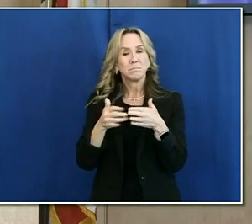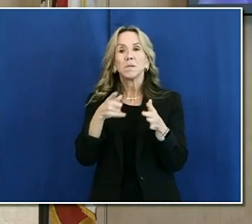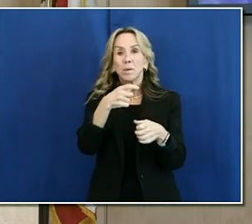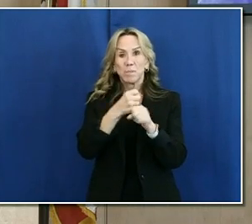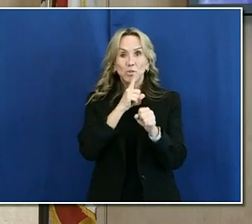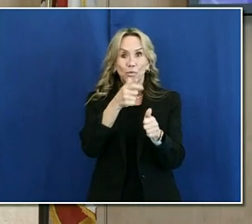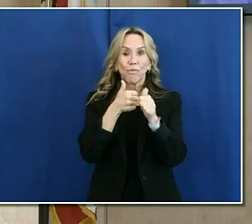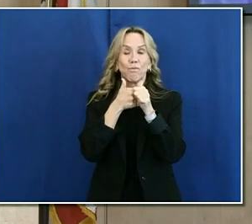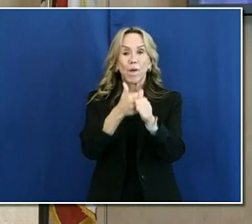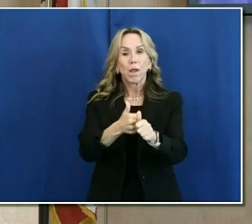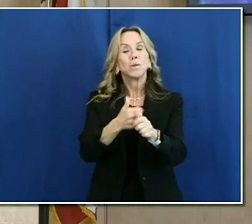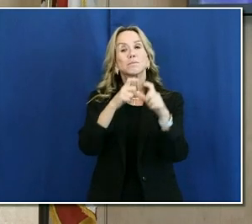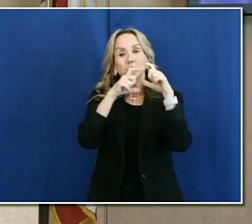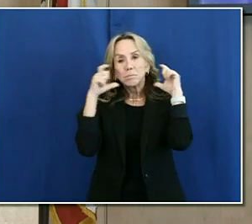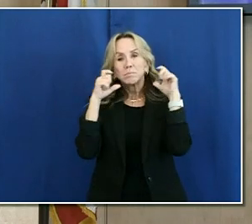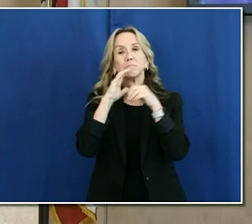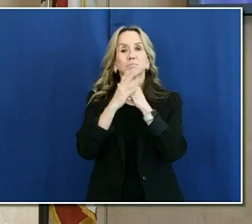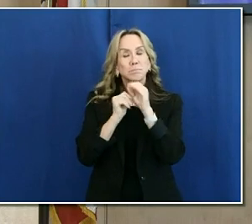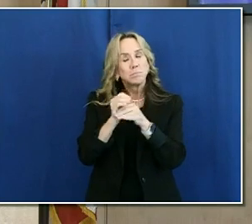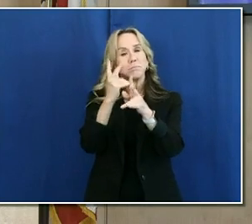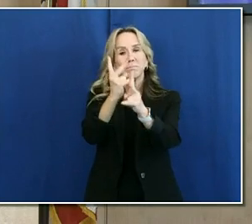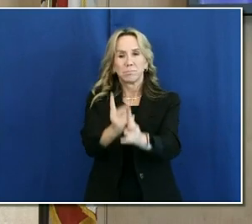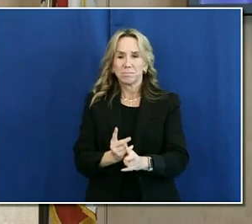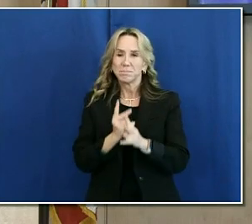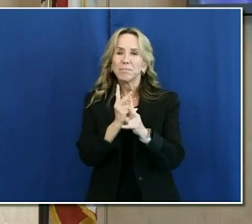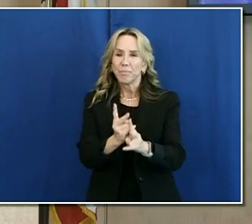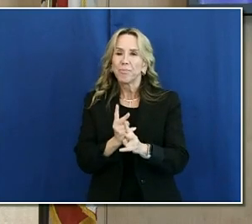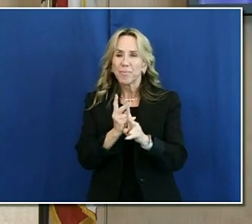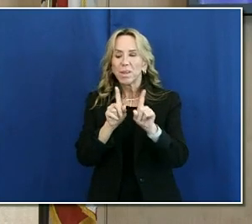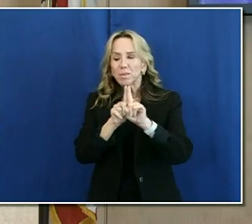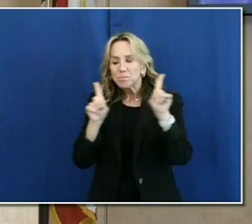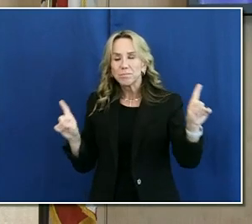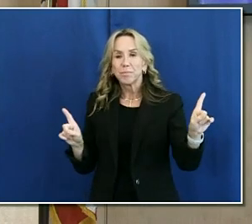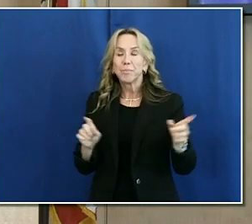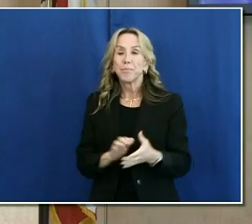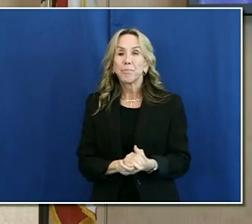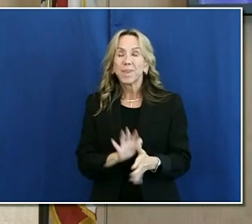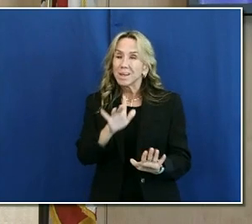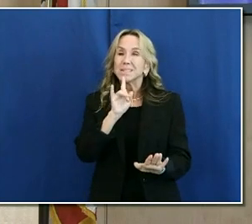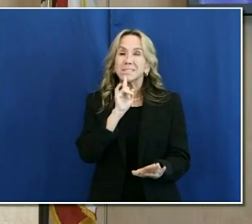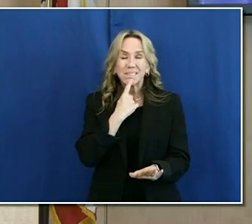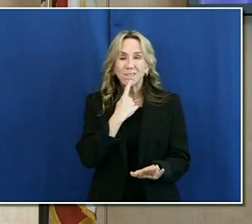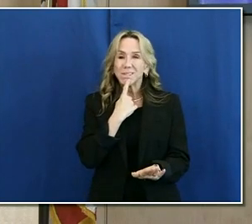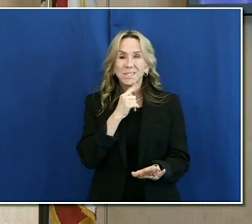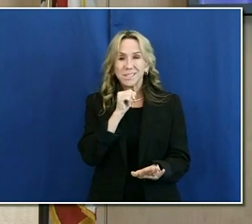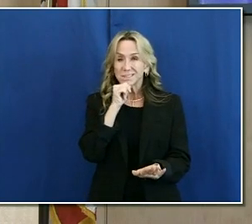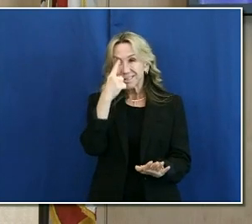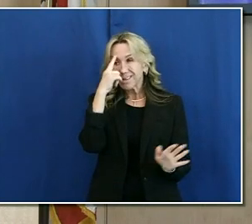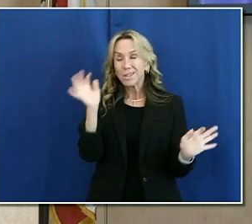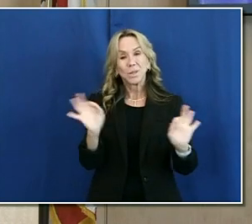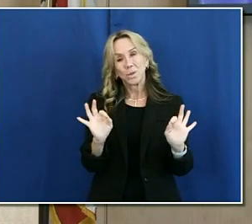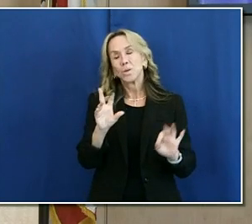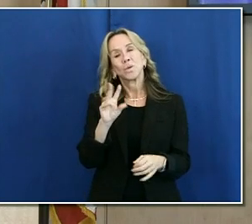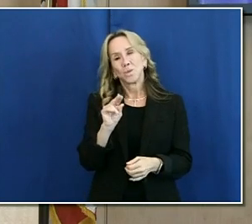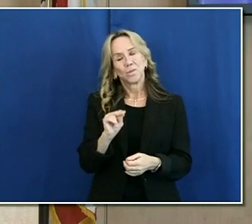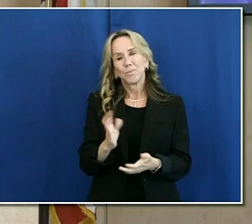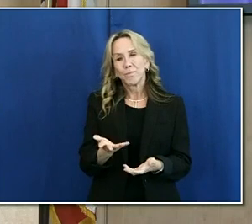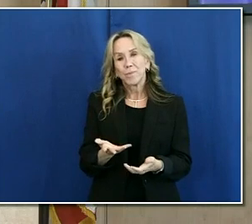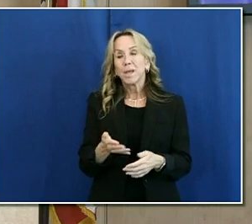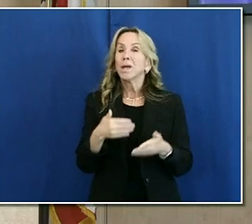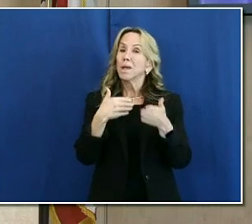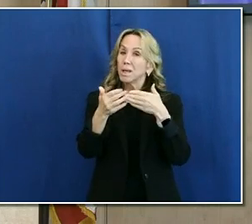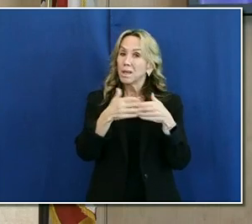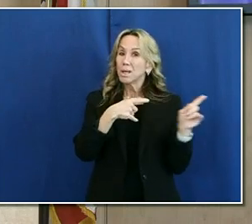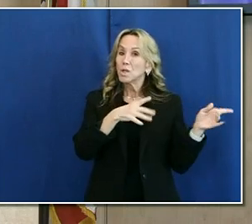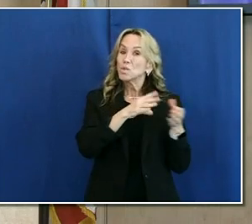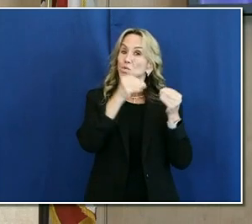precautions that we have actually urged everyone to take. We need to take this seriously. Although there have been no hospitalizations amongst the